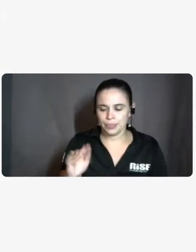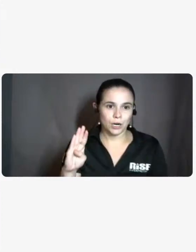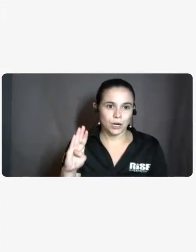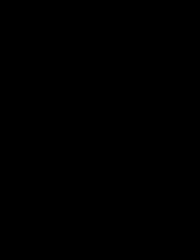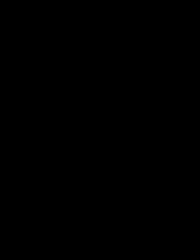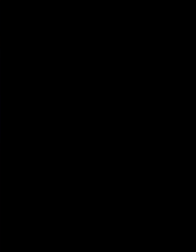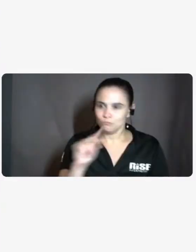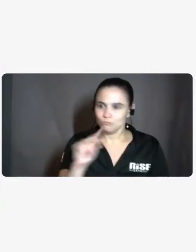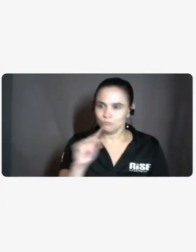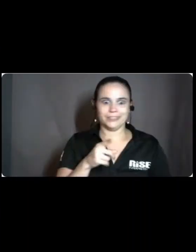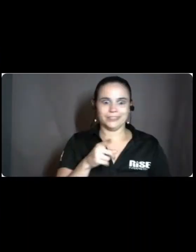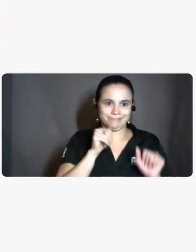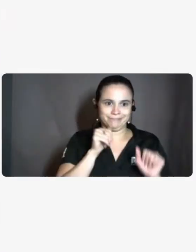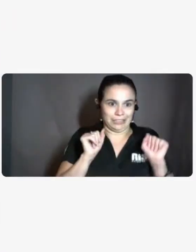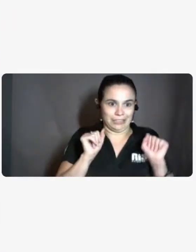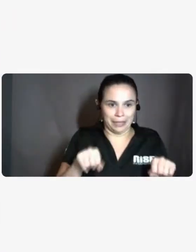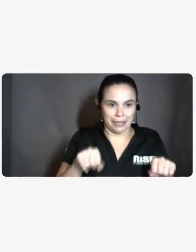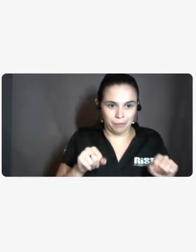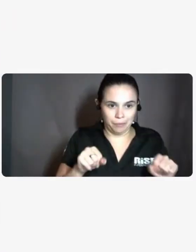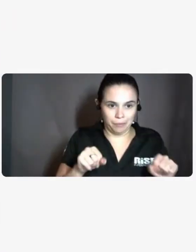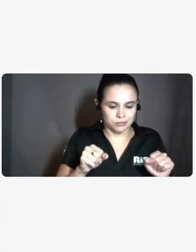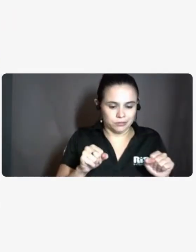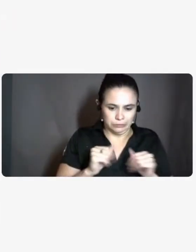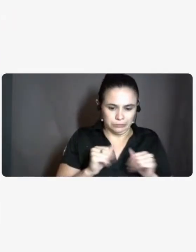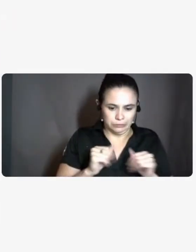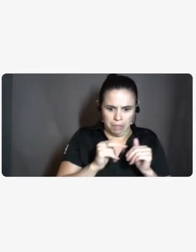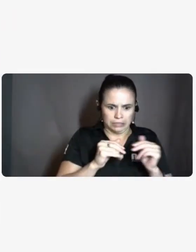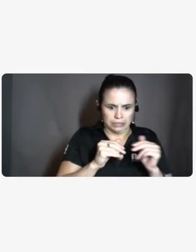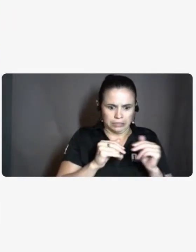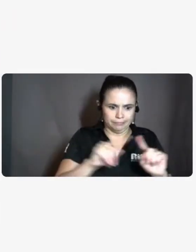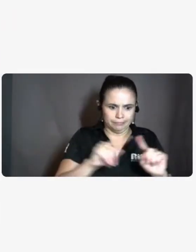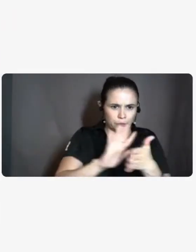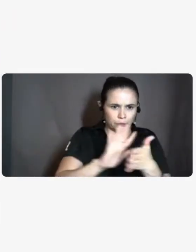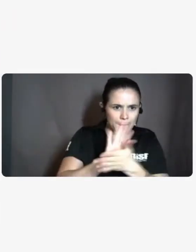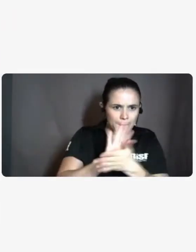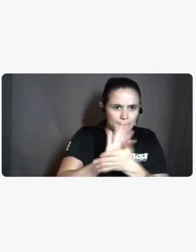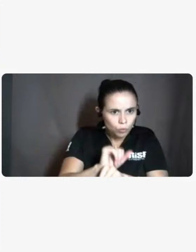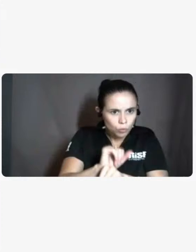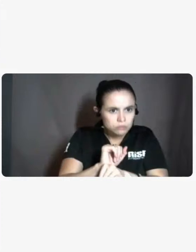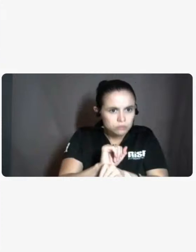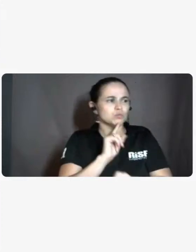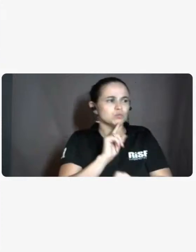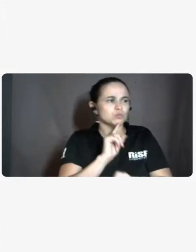in order to put together a good opposition to all of this. Next slide.